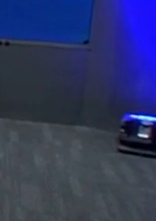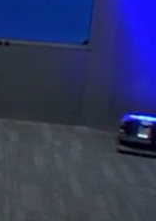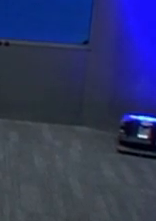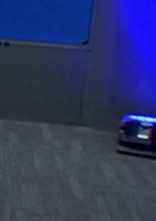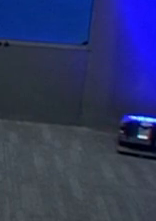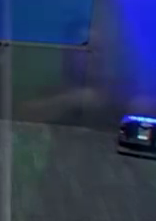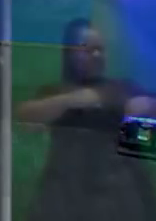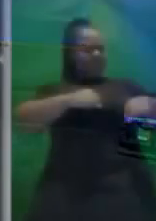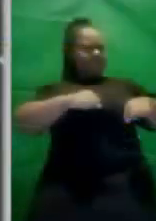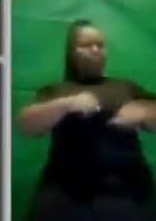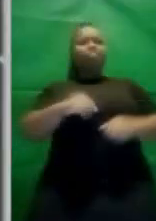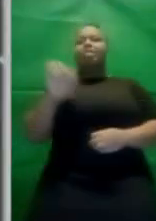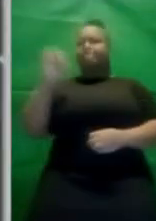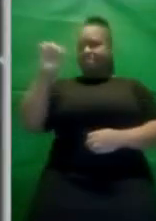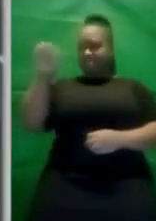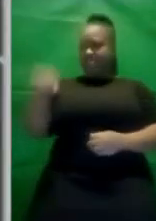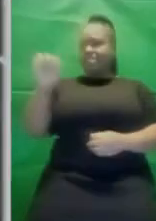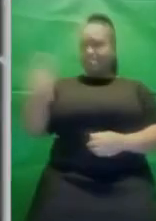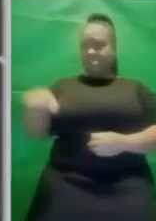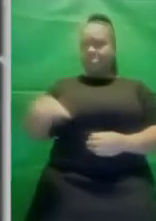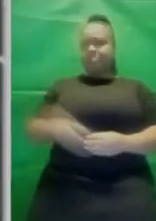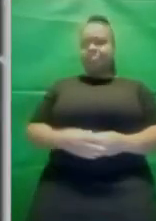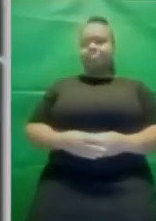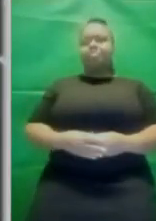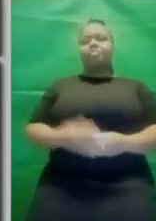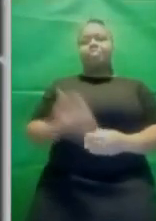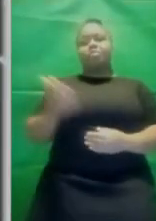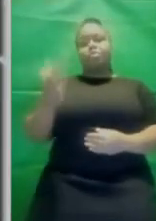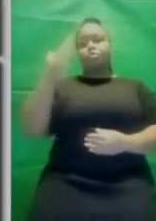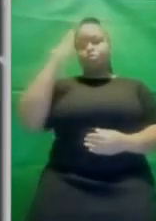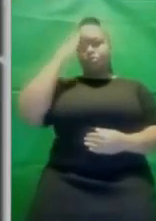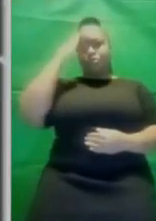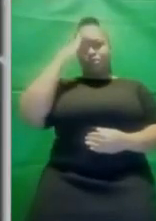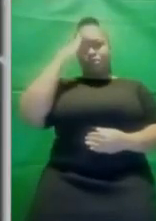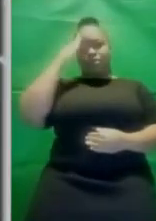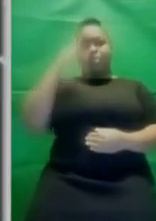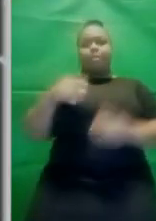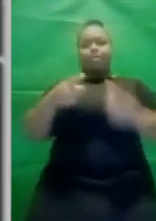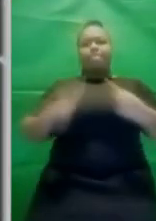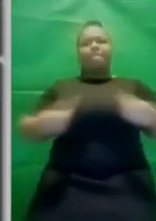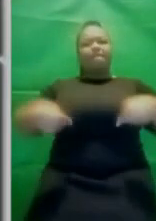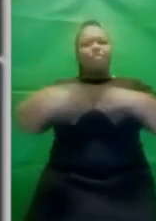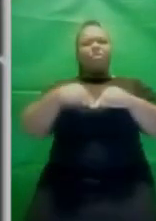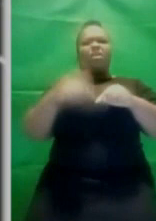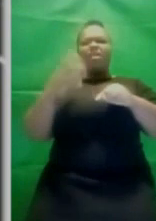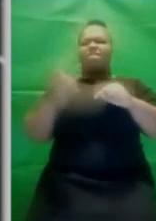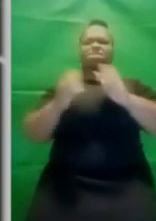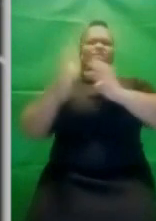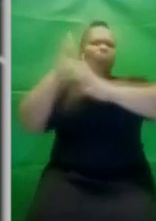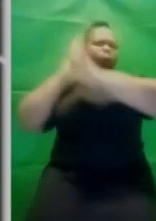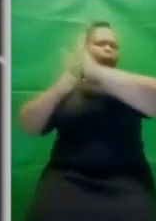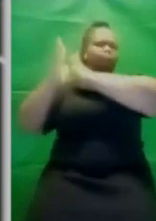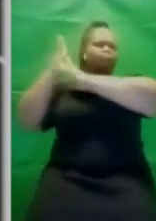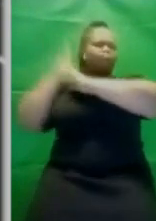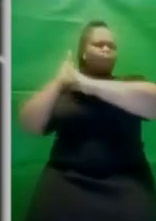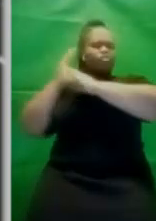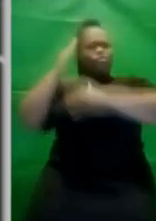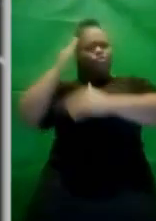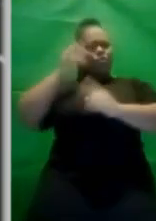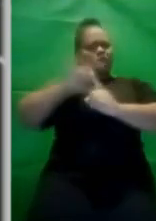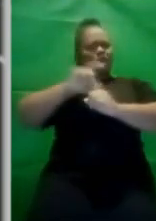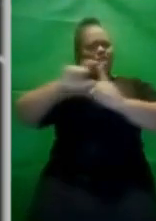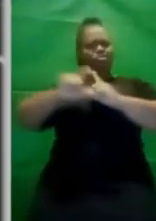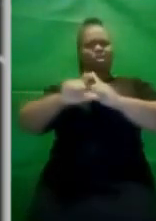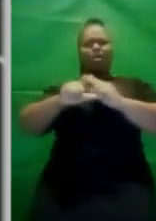Yes, of course. And you can understand that we've got such a rich heritage with 11 languages, and